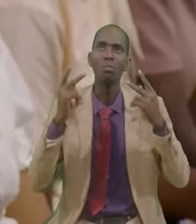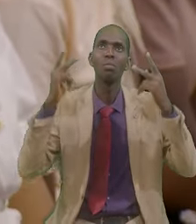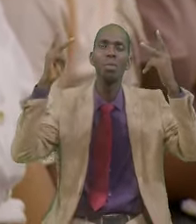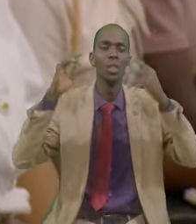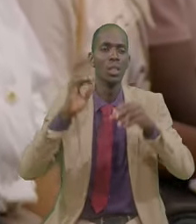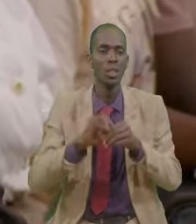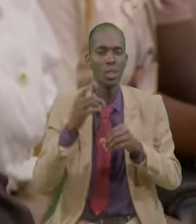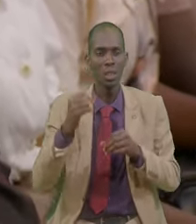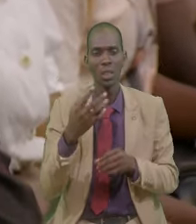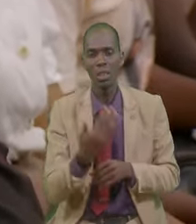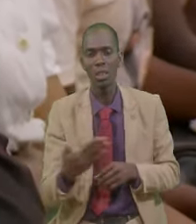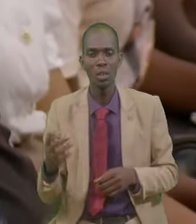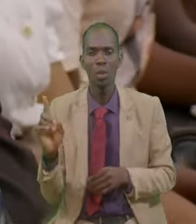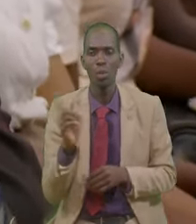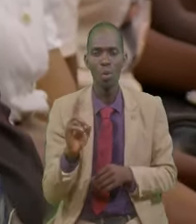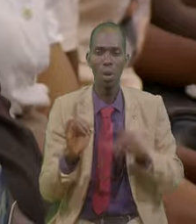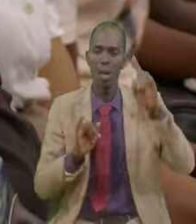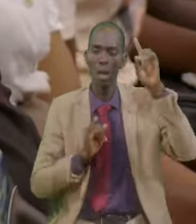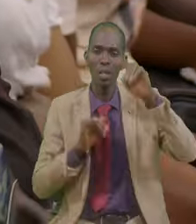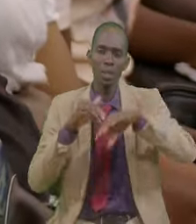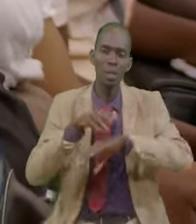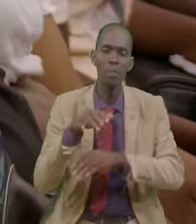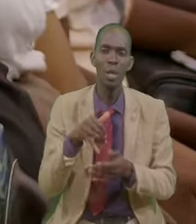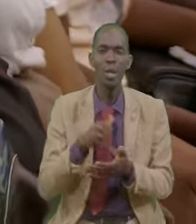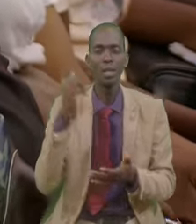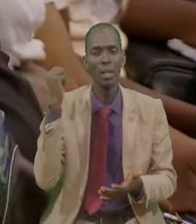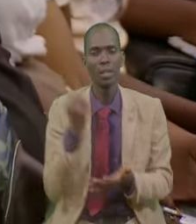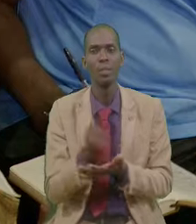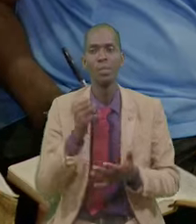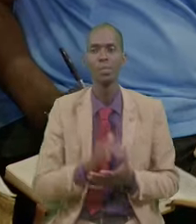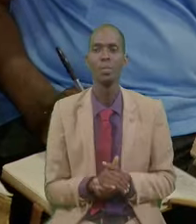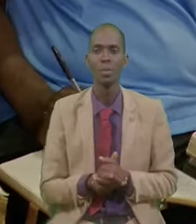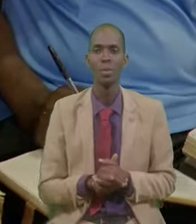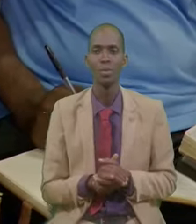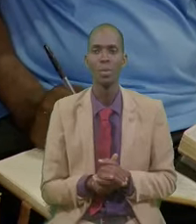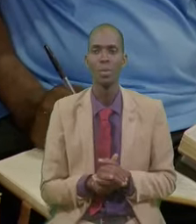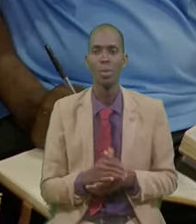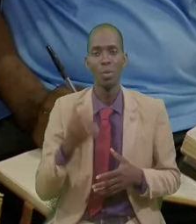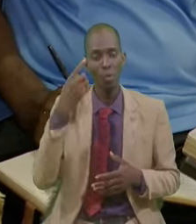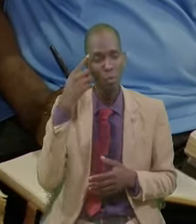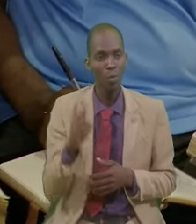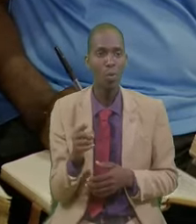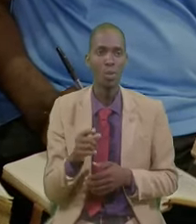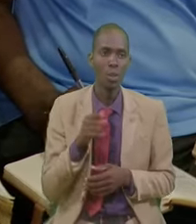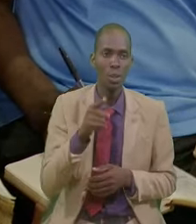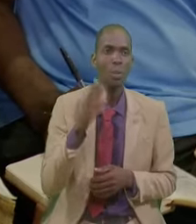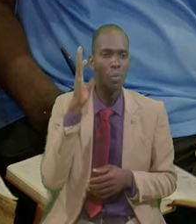thing whereunto I sent it. For ye shall go out with